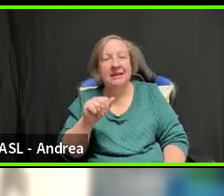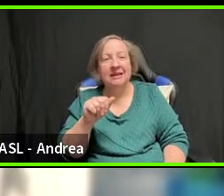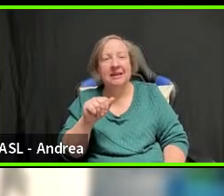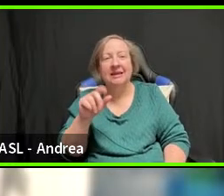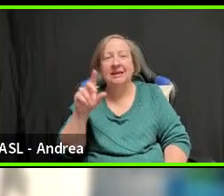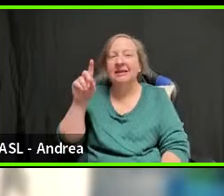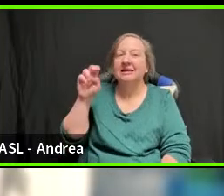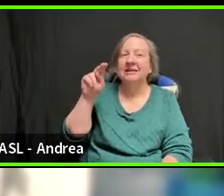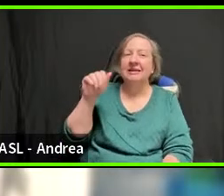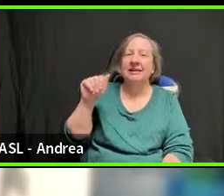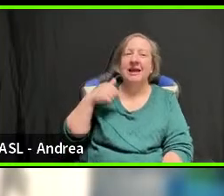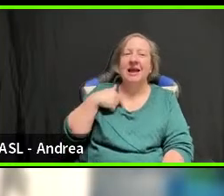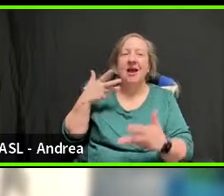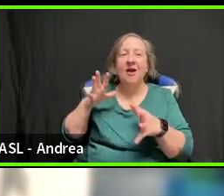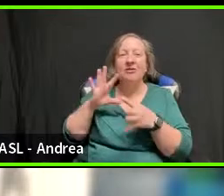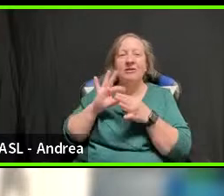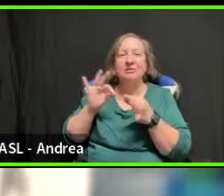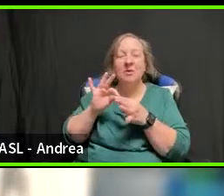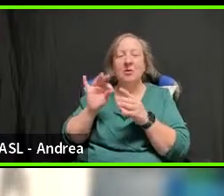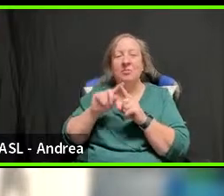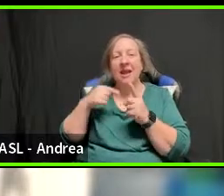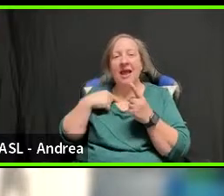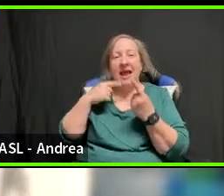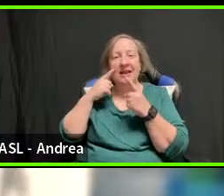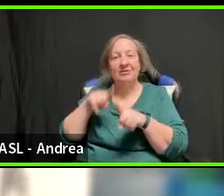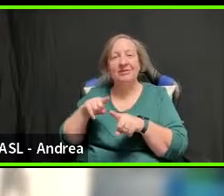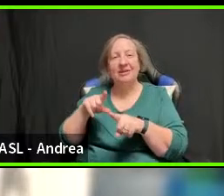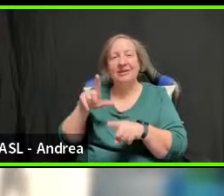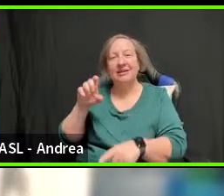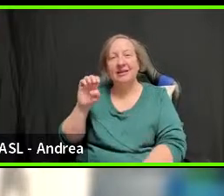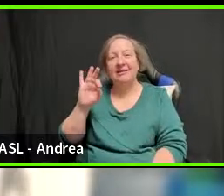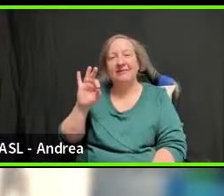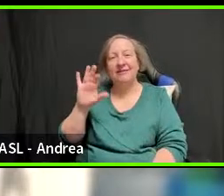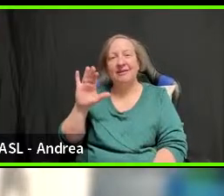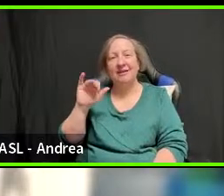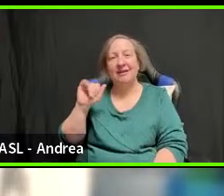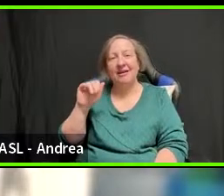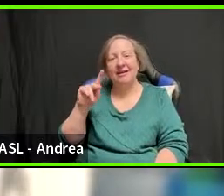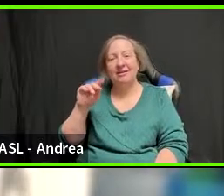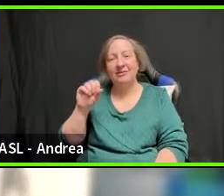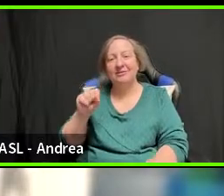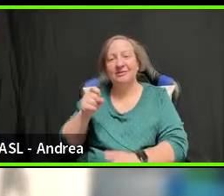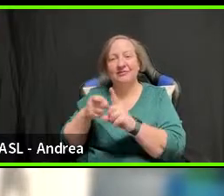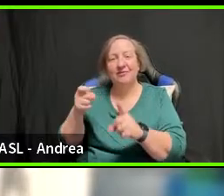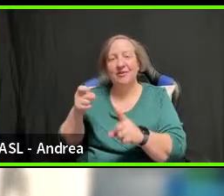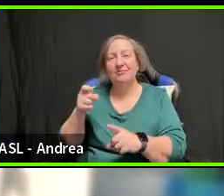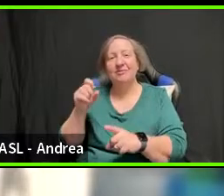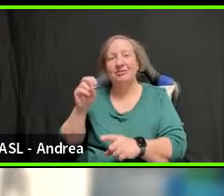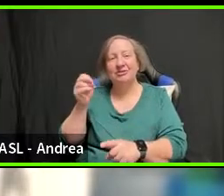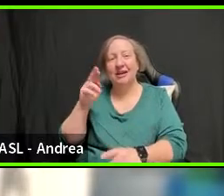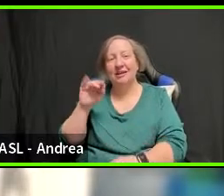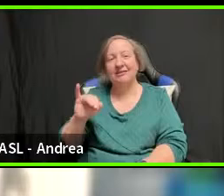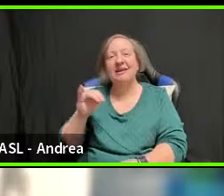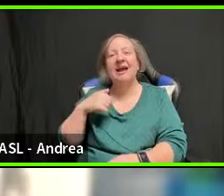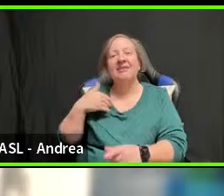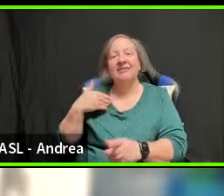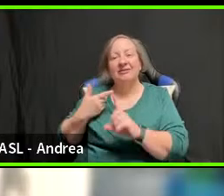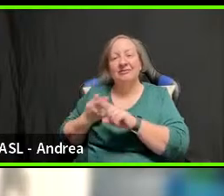I already spoke, but I agree on the Lefkado's comment from Sherry. I have a friend who has a catamaran